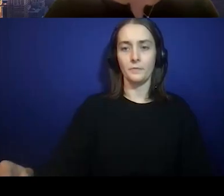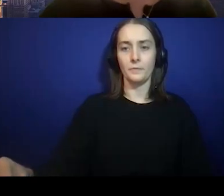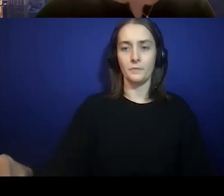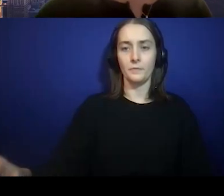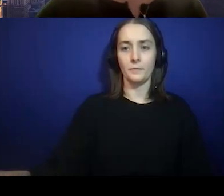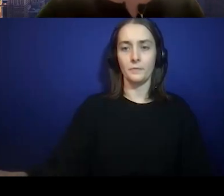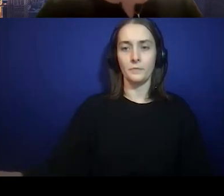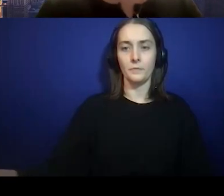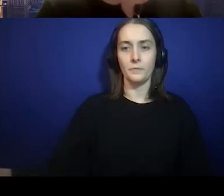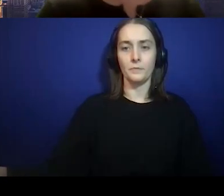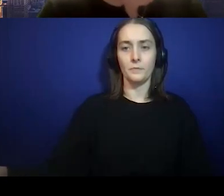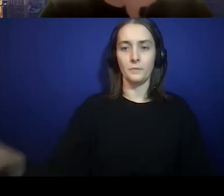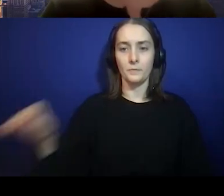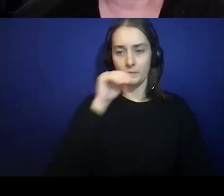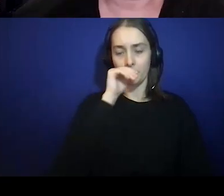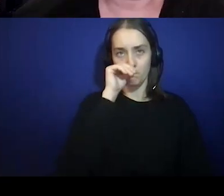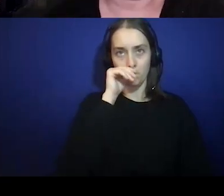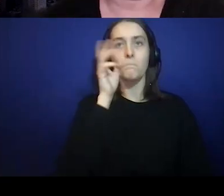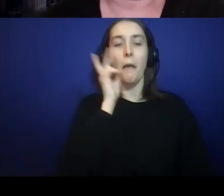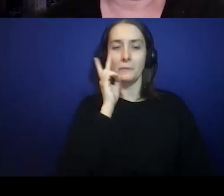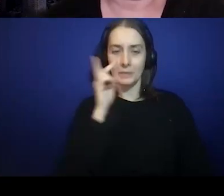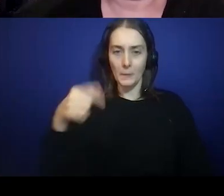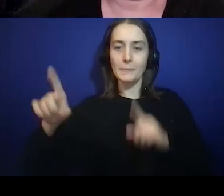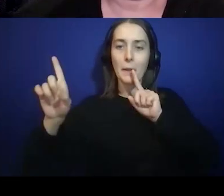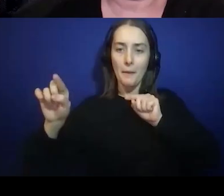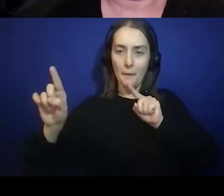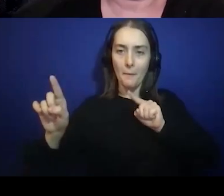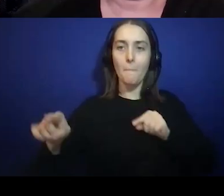We have some nice answers trickling in. Mm-hmm.